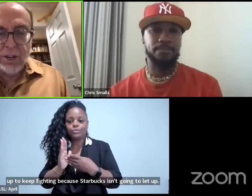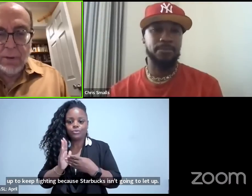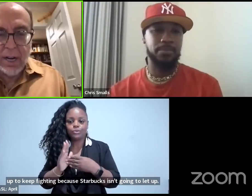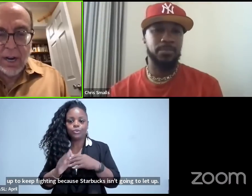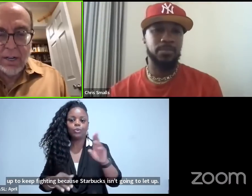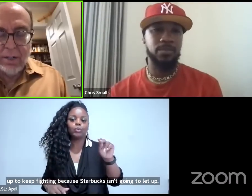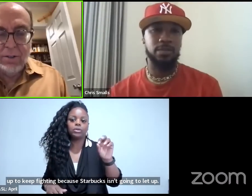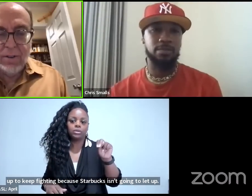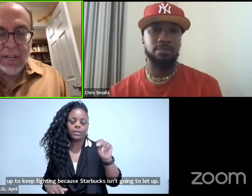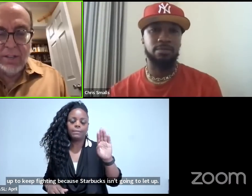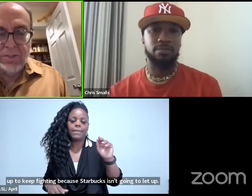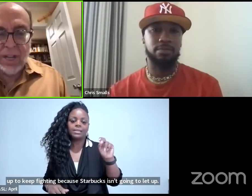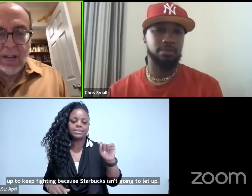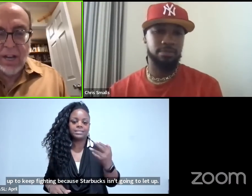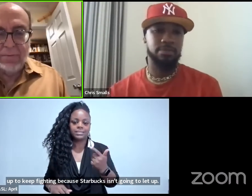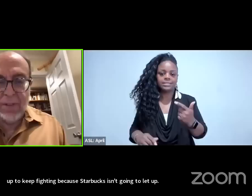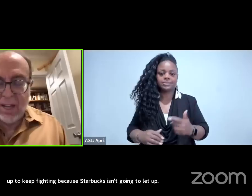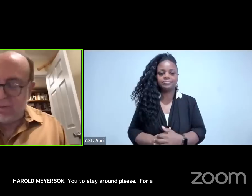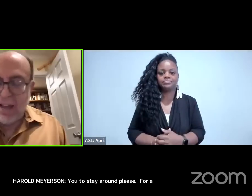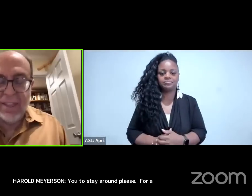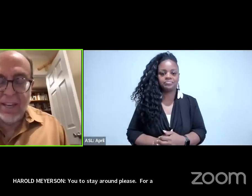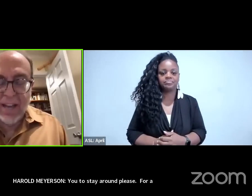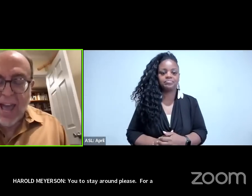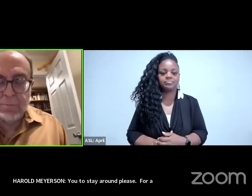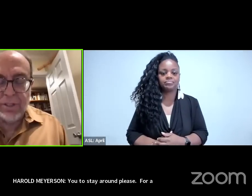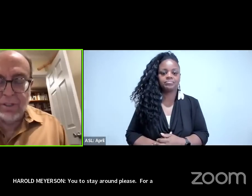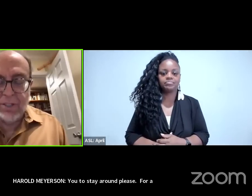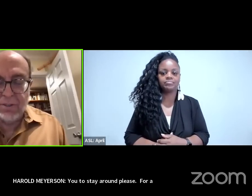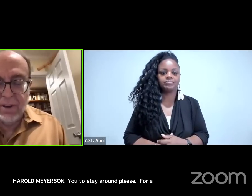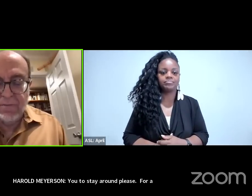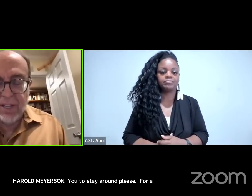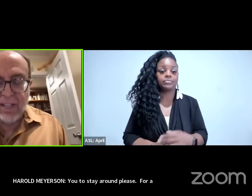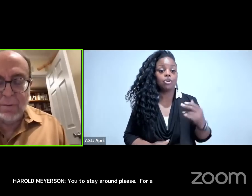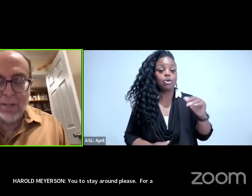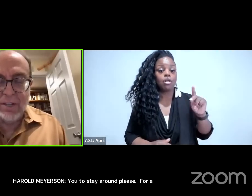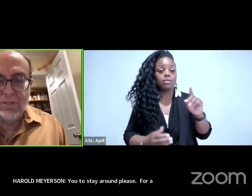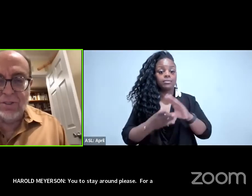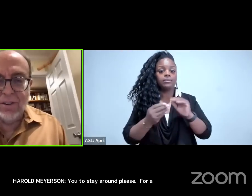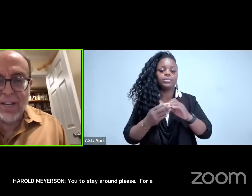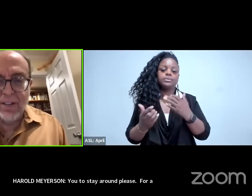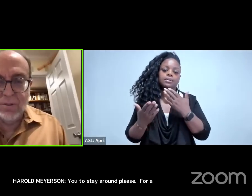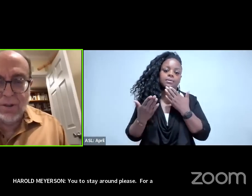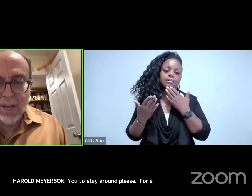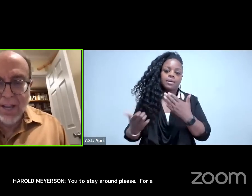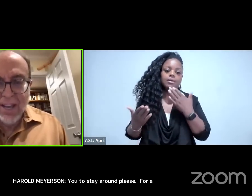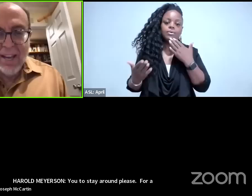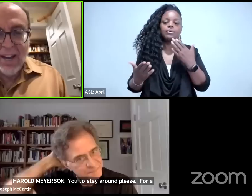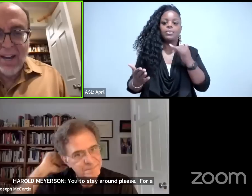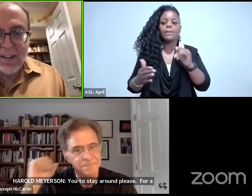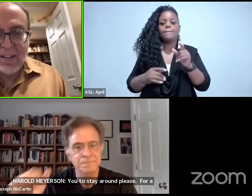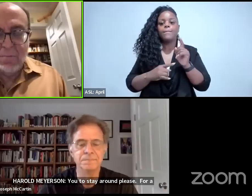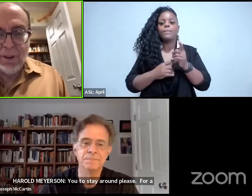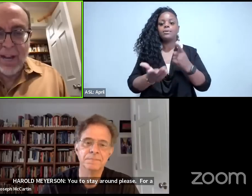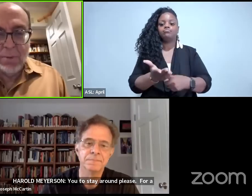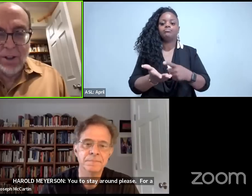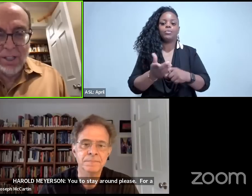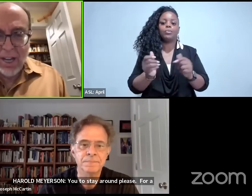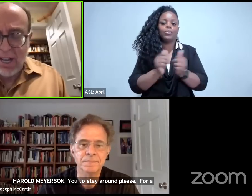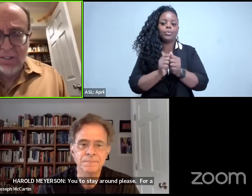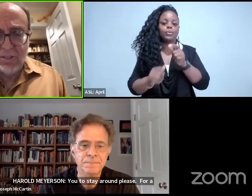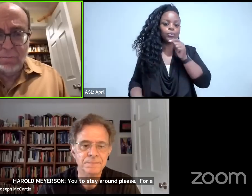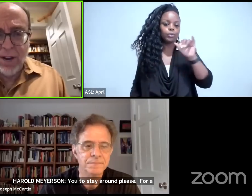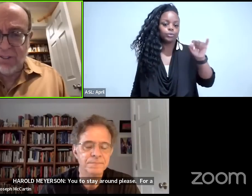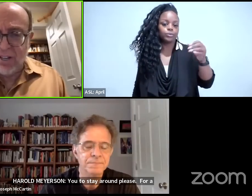talk to Joe Mccartney, who is, I think, an absolutely terrific labor historian who can bring up